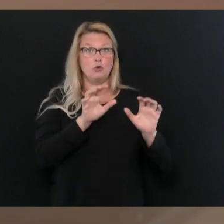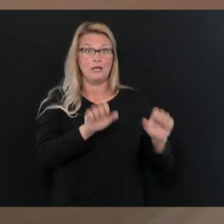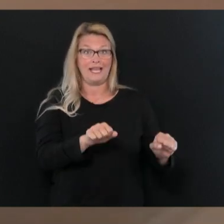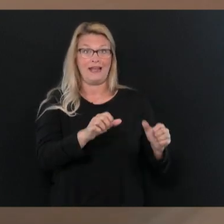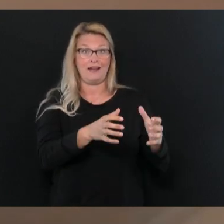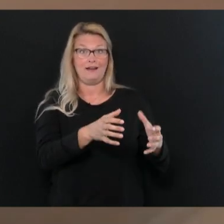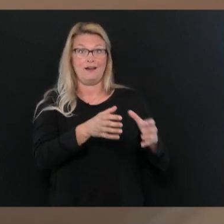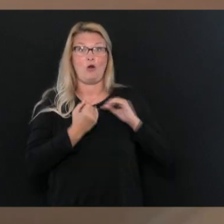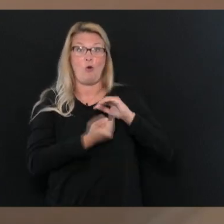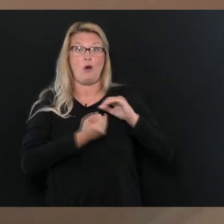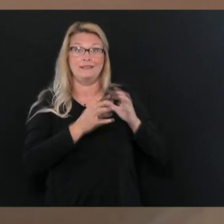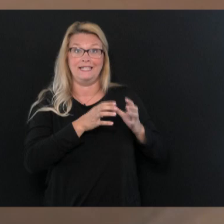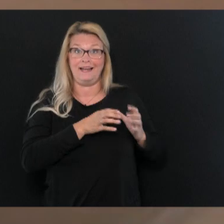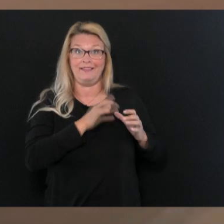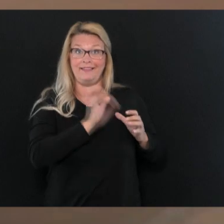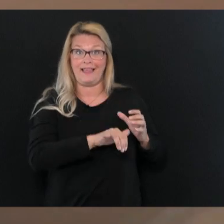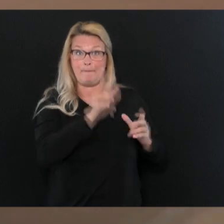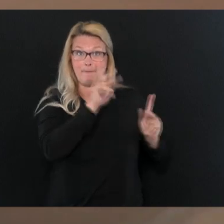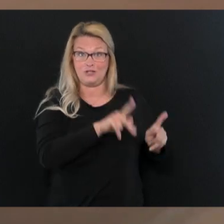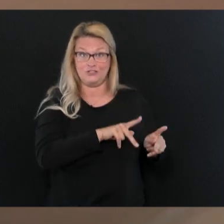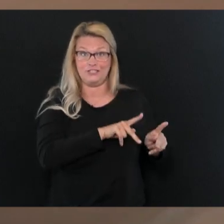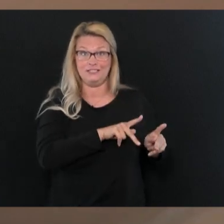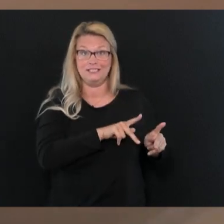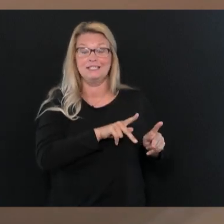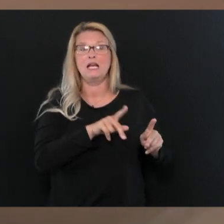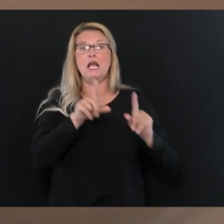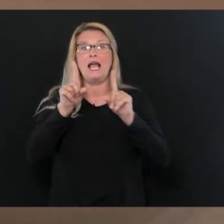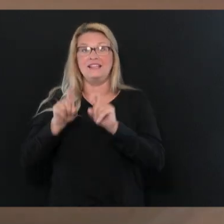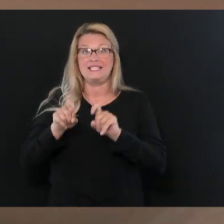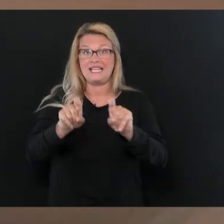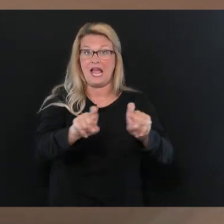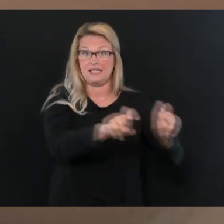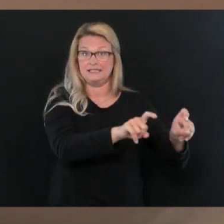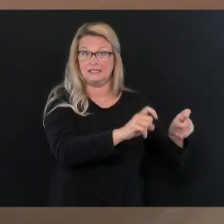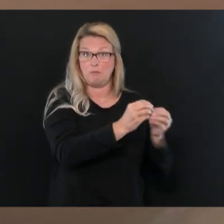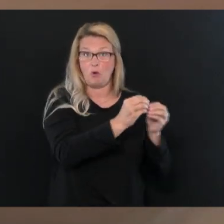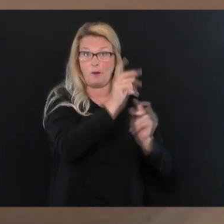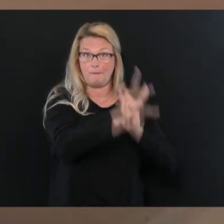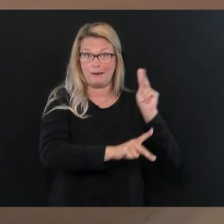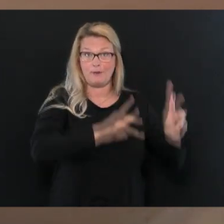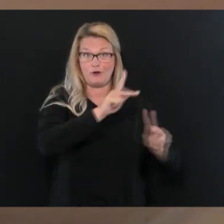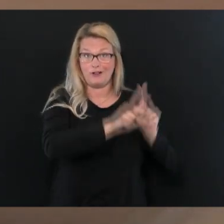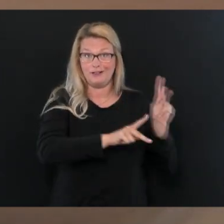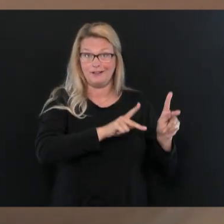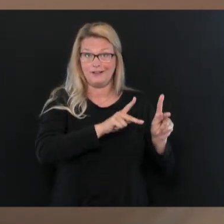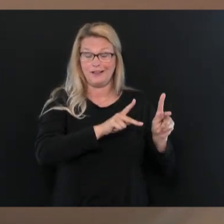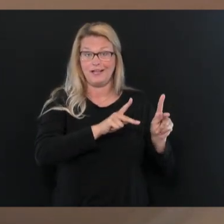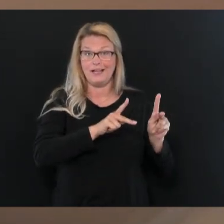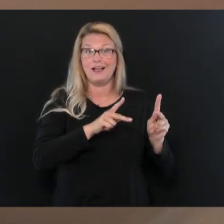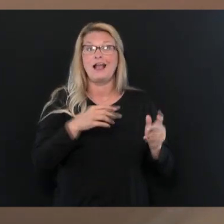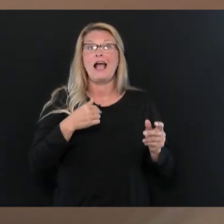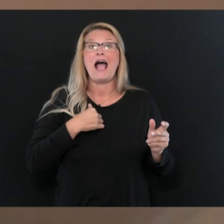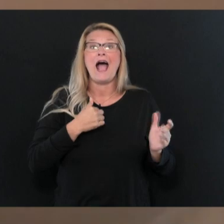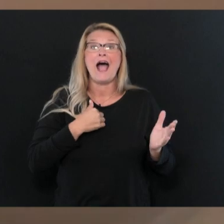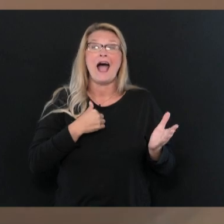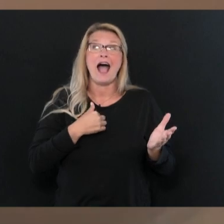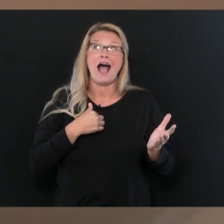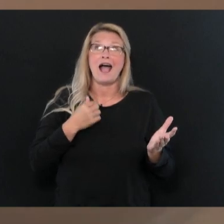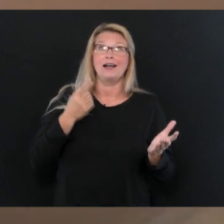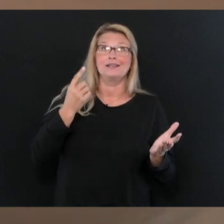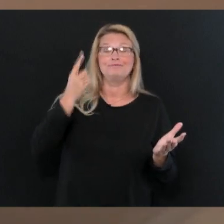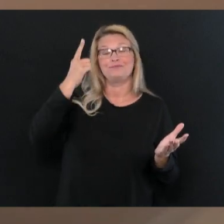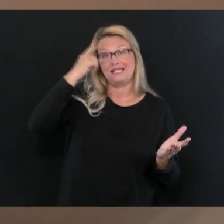those people effectively, but perhaps test them as well, and then look beyond them. I would bet